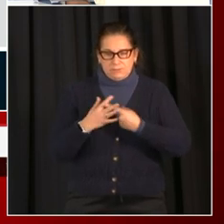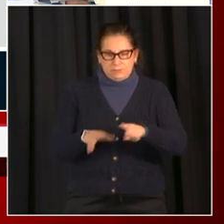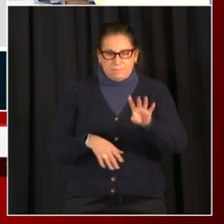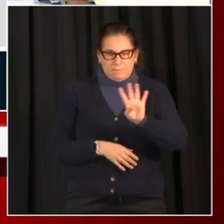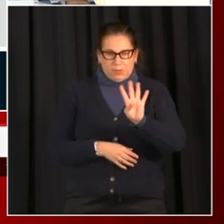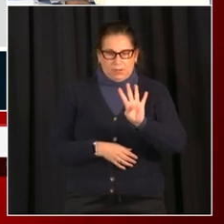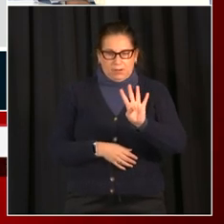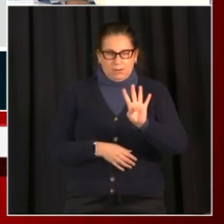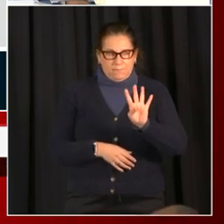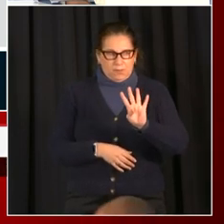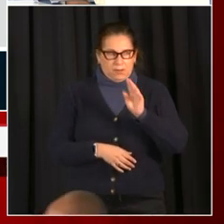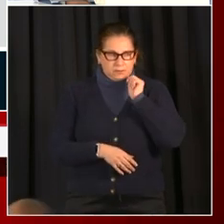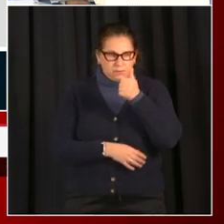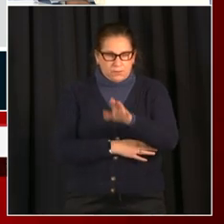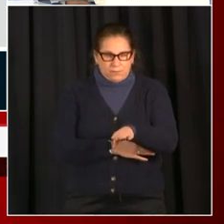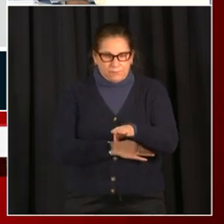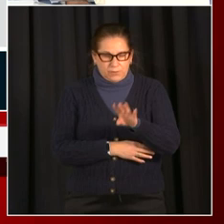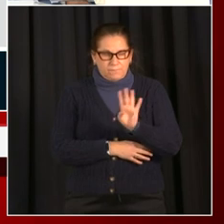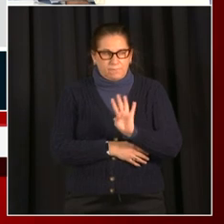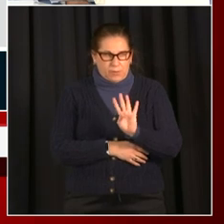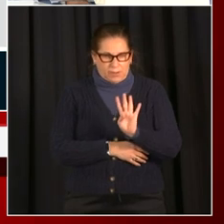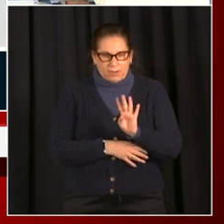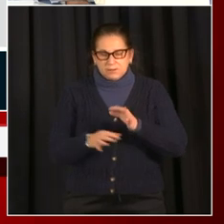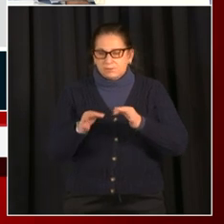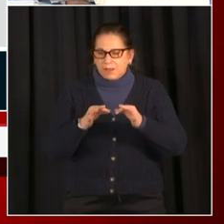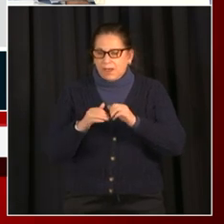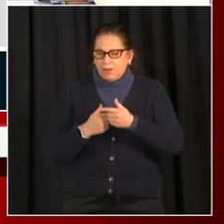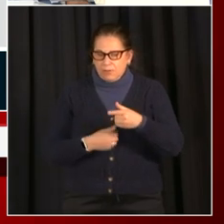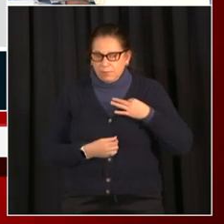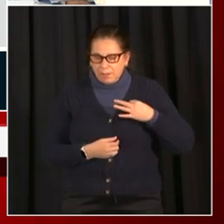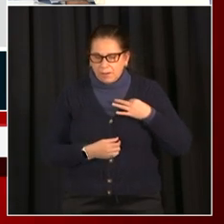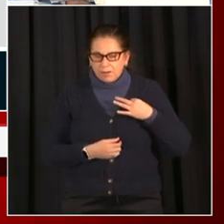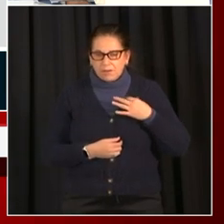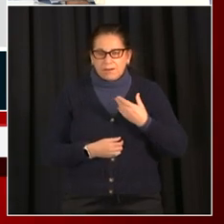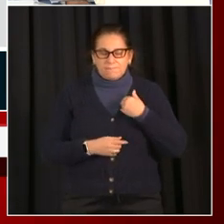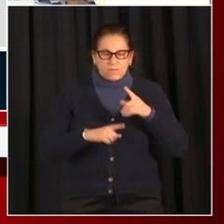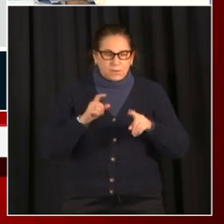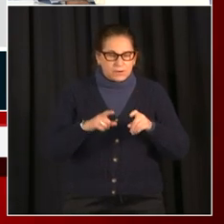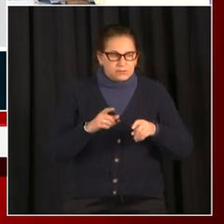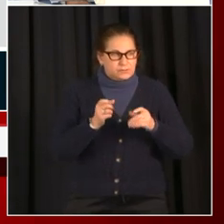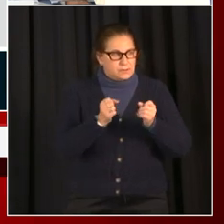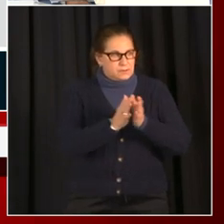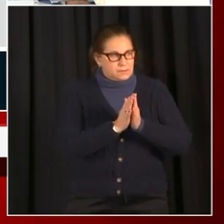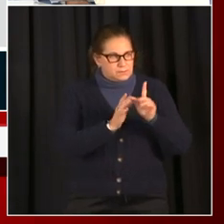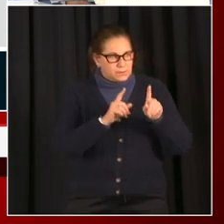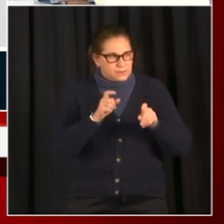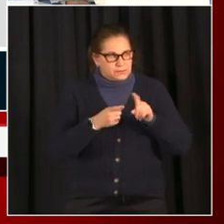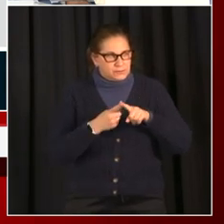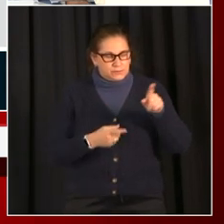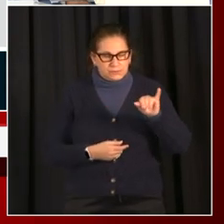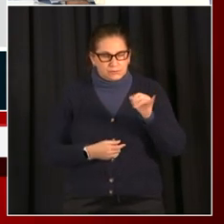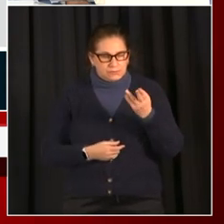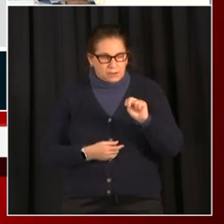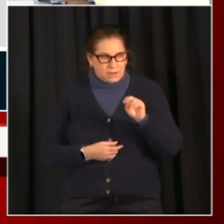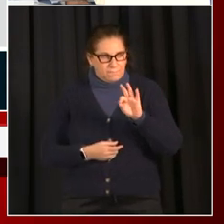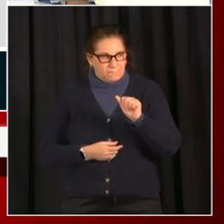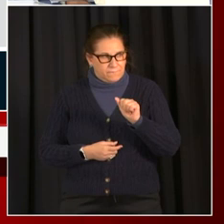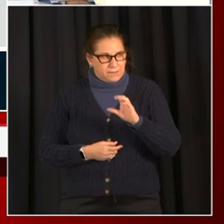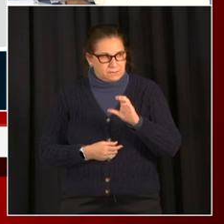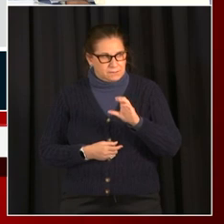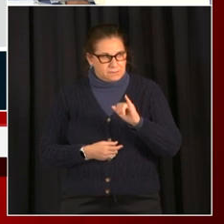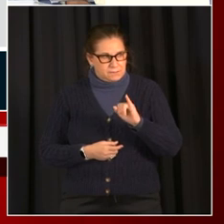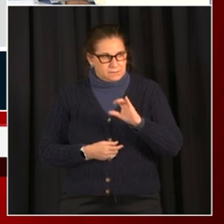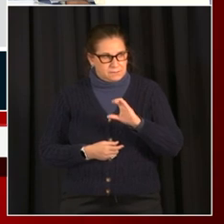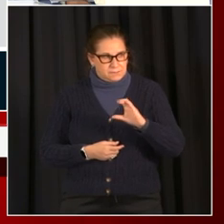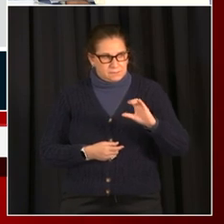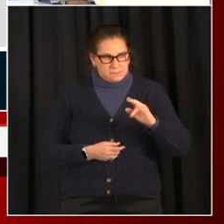through the application, answer questions, and then hear from operators within the industry in order to hear their feedback and hear how